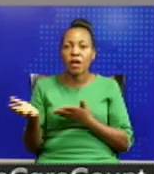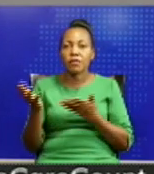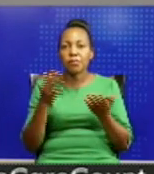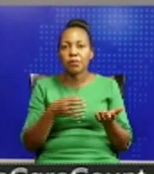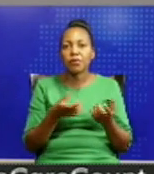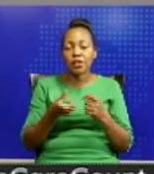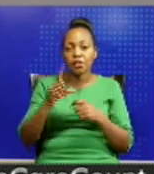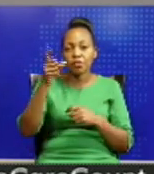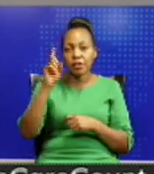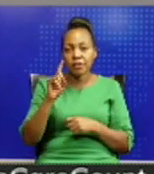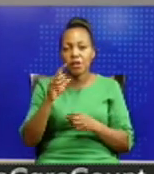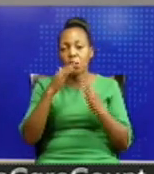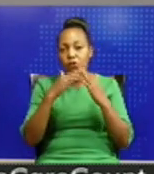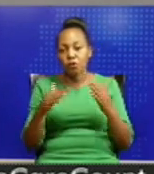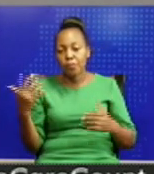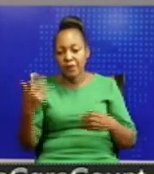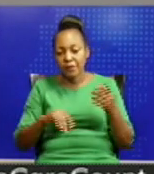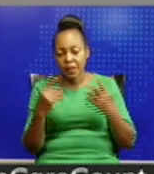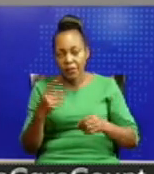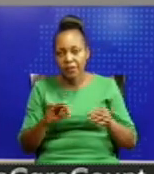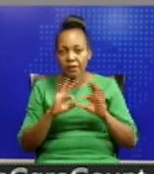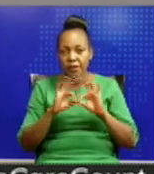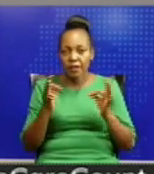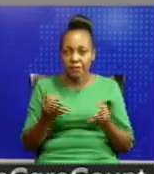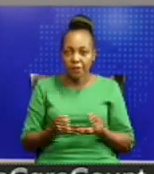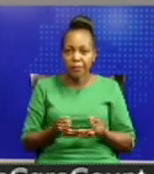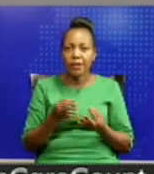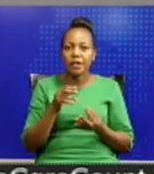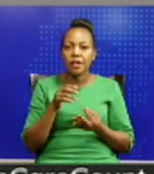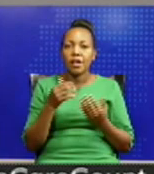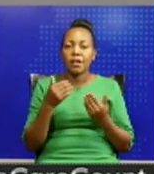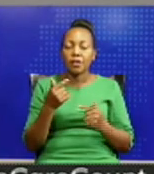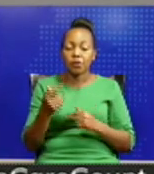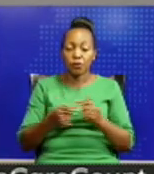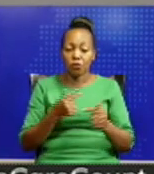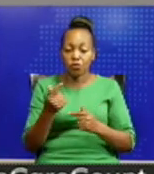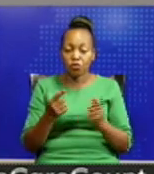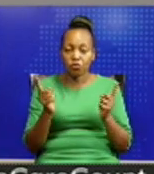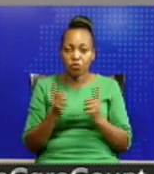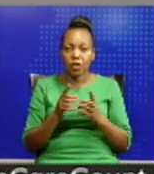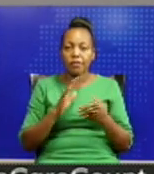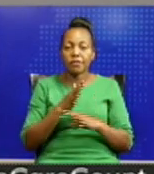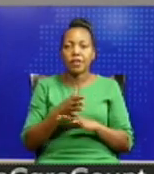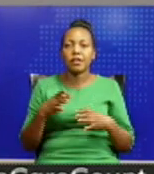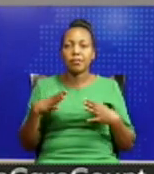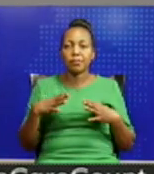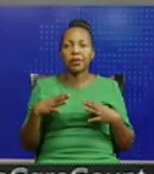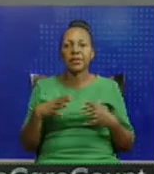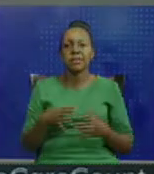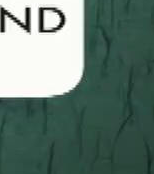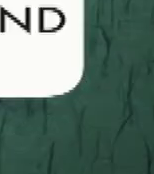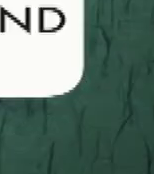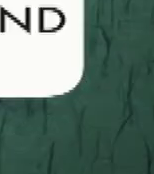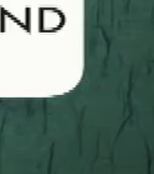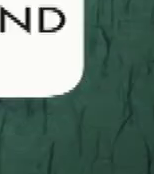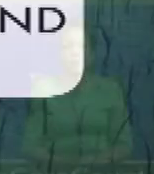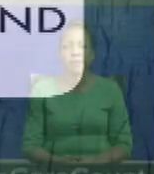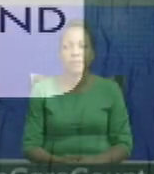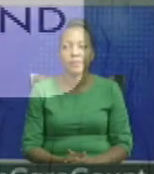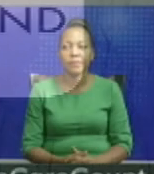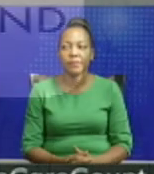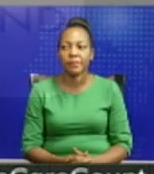a rise in domestic violence in our households. That conversation shall continue shortly after this break. We return.